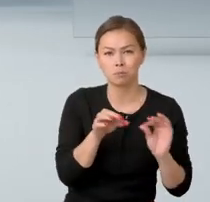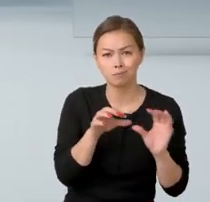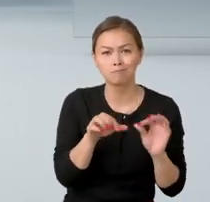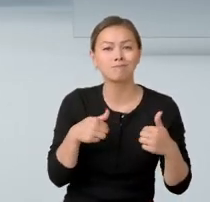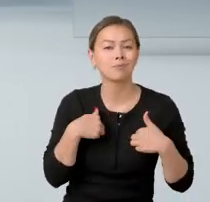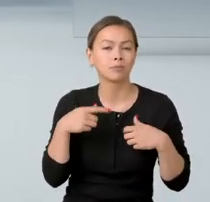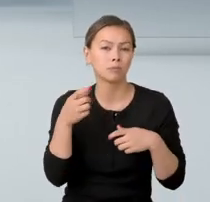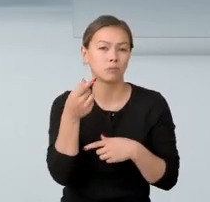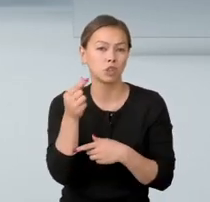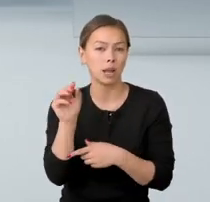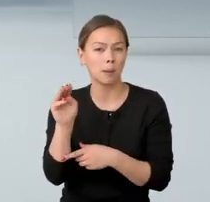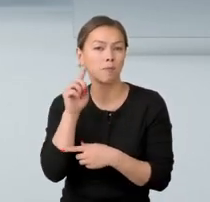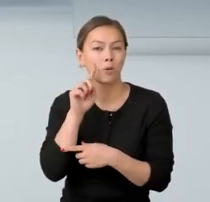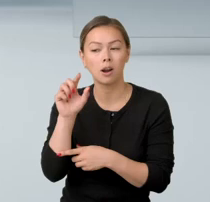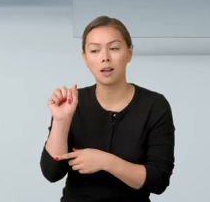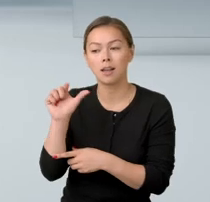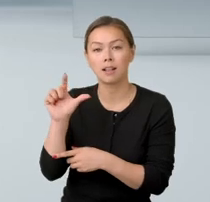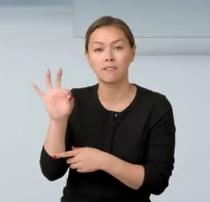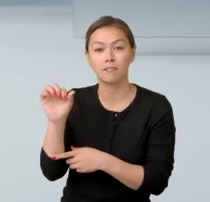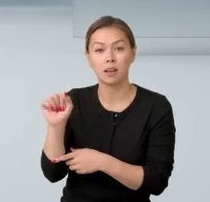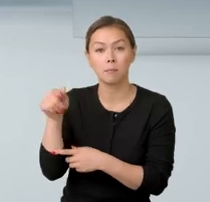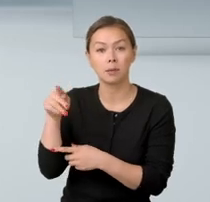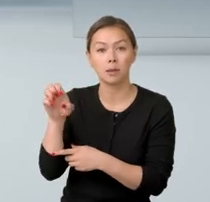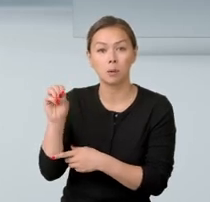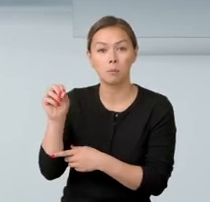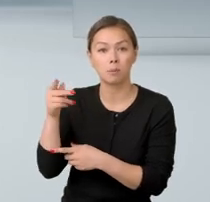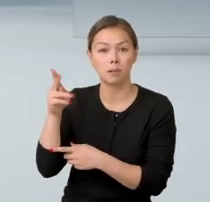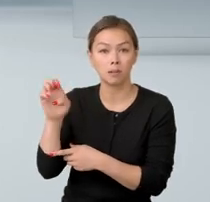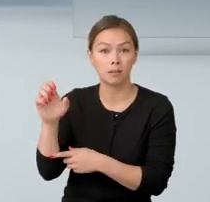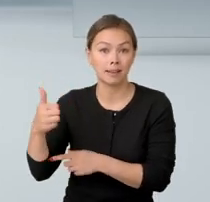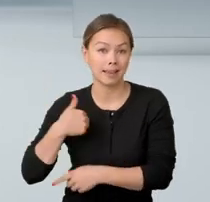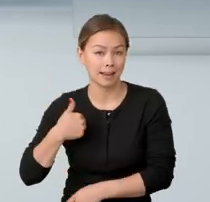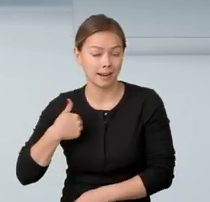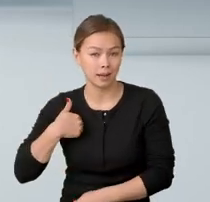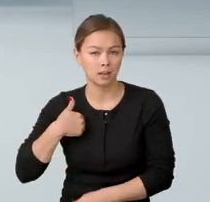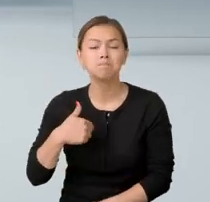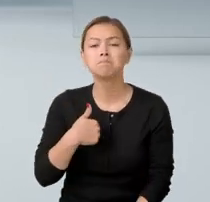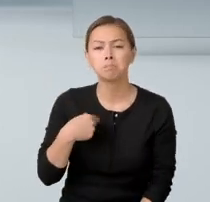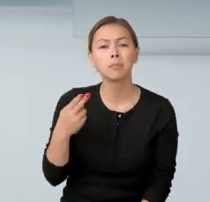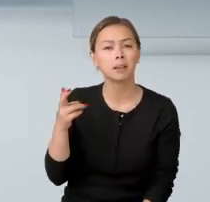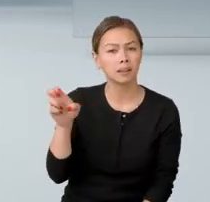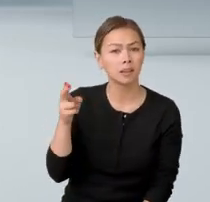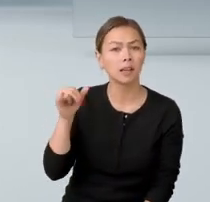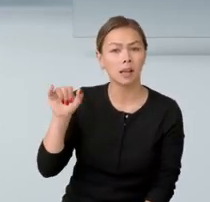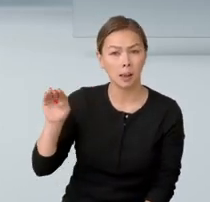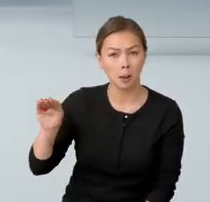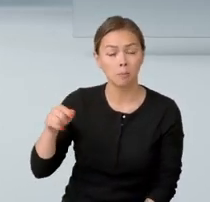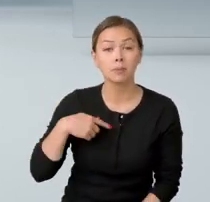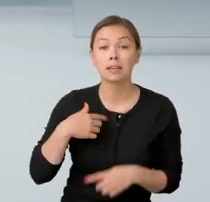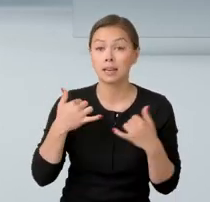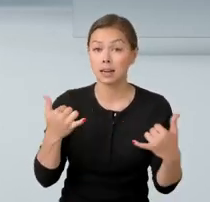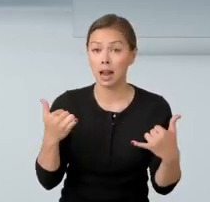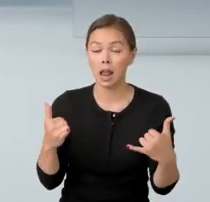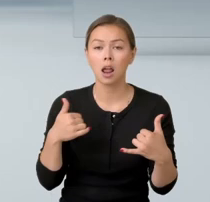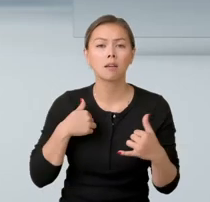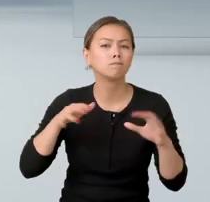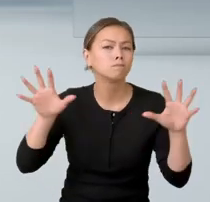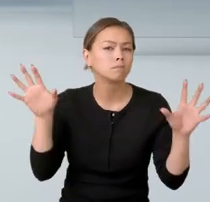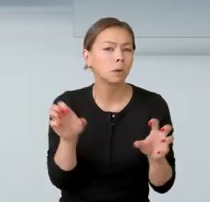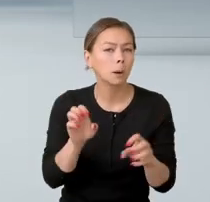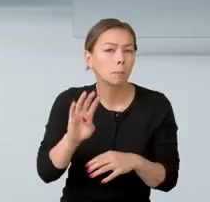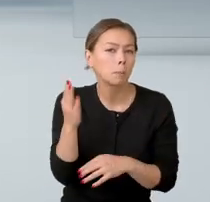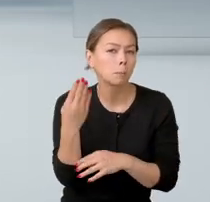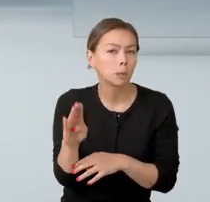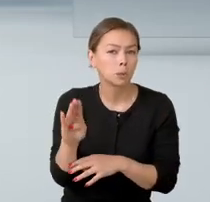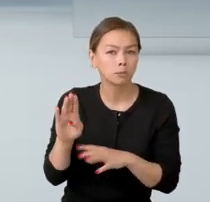Silva general manager of alpha people Canada and I use the pronounce he him and today I'm